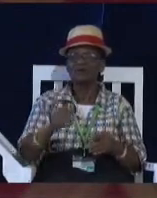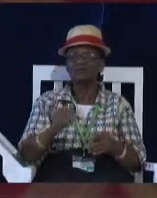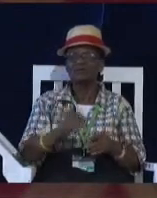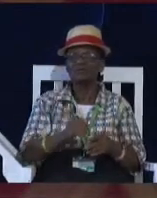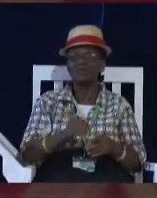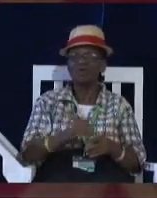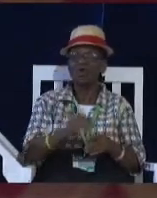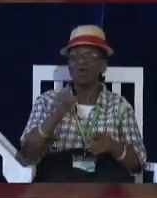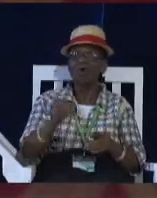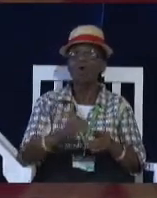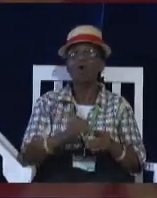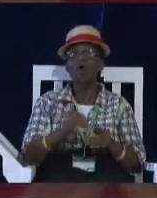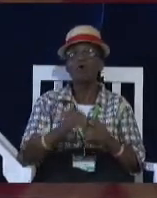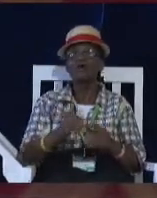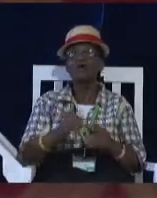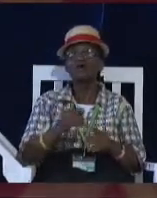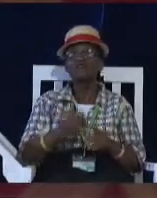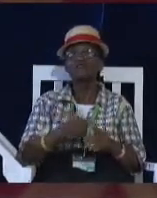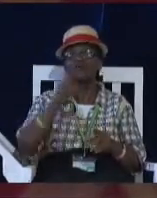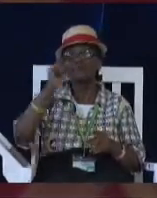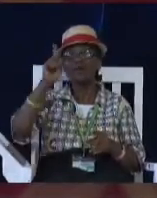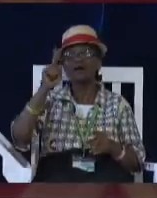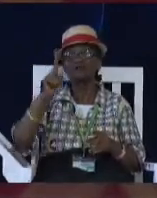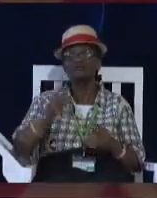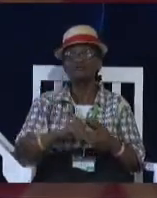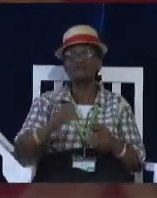because some of you are far away, from one to ten.